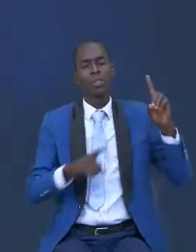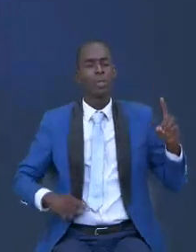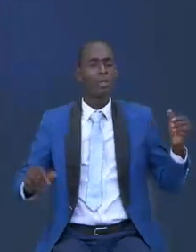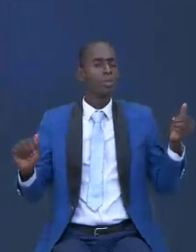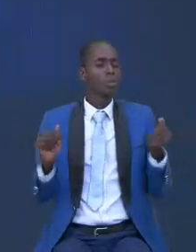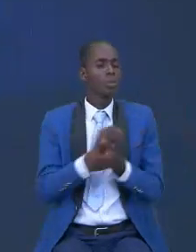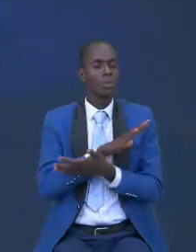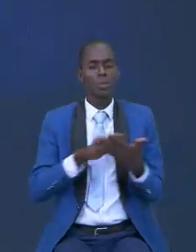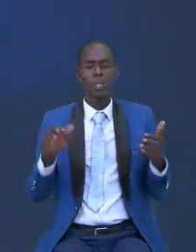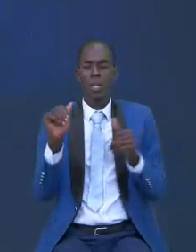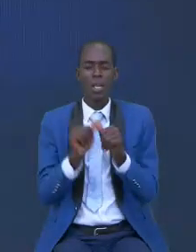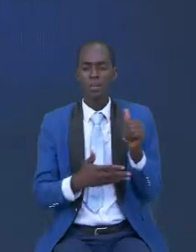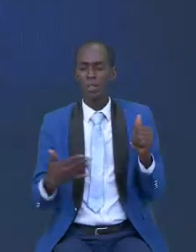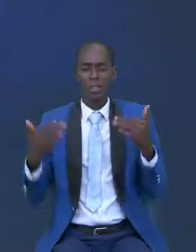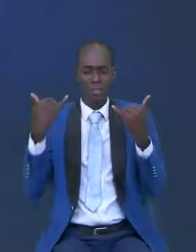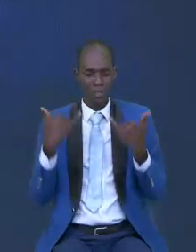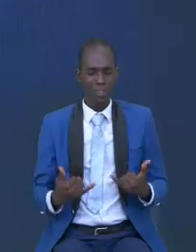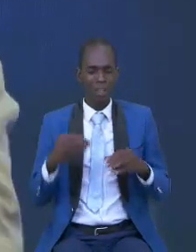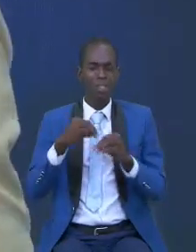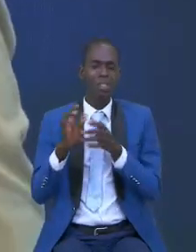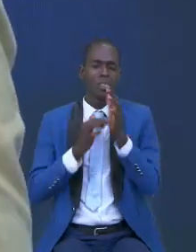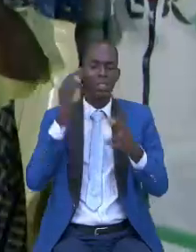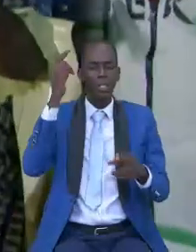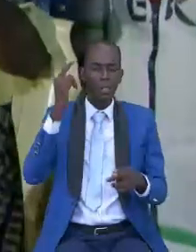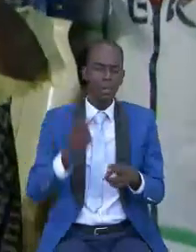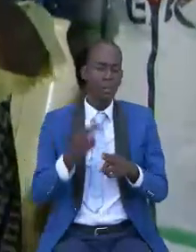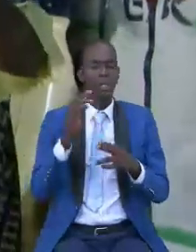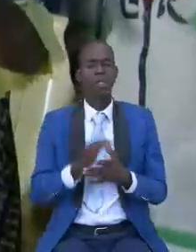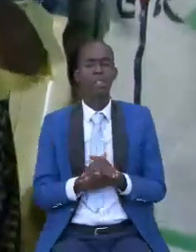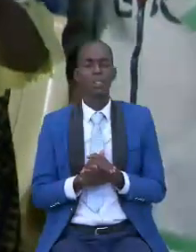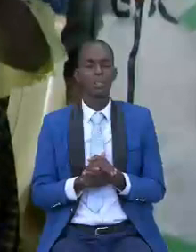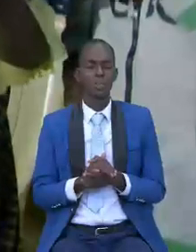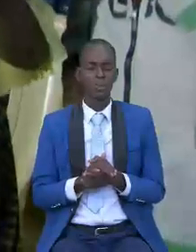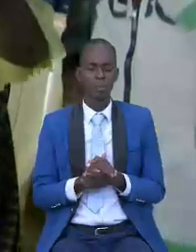destroy everything now in Jesus'